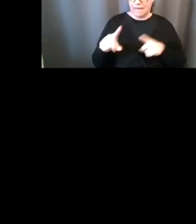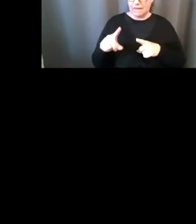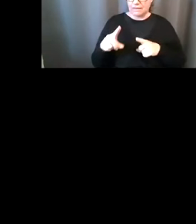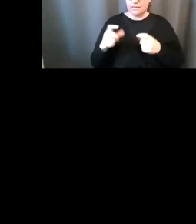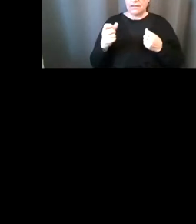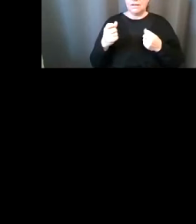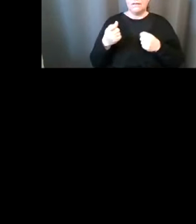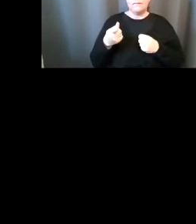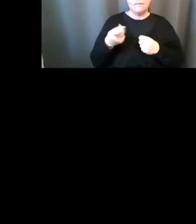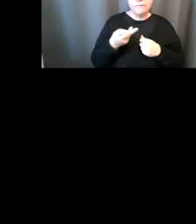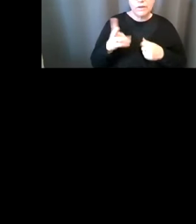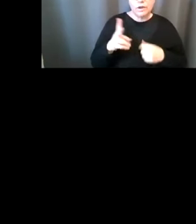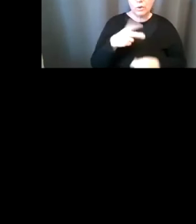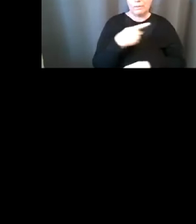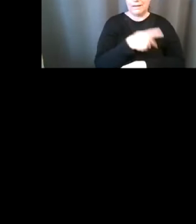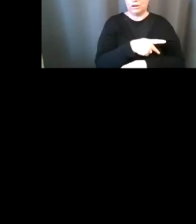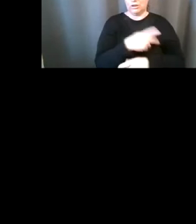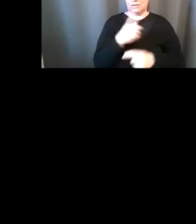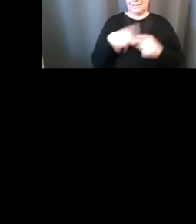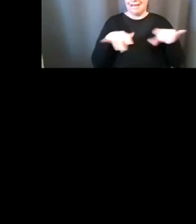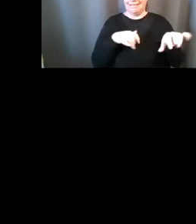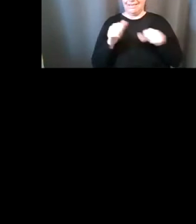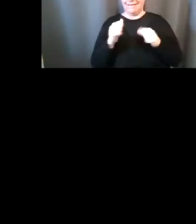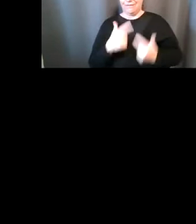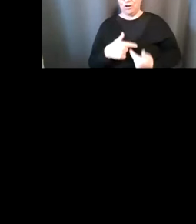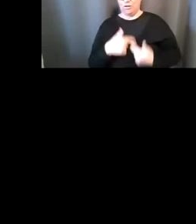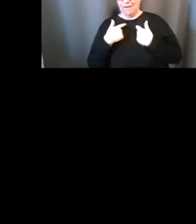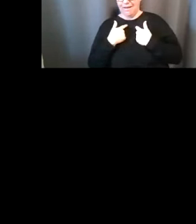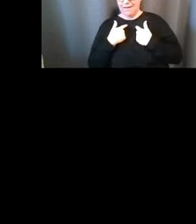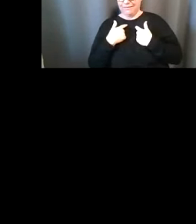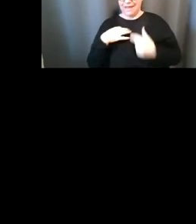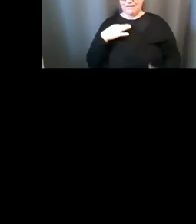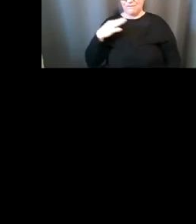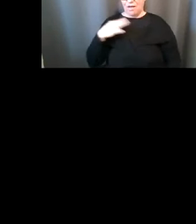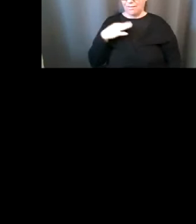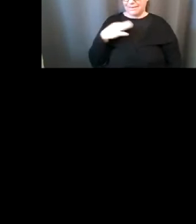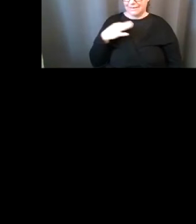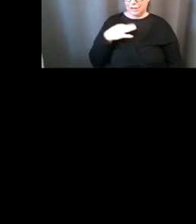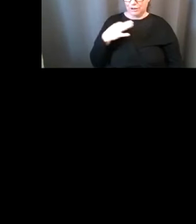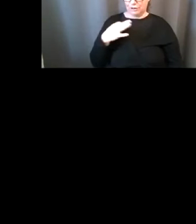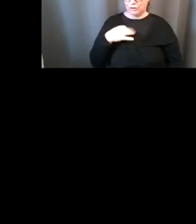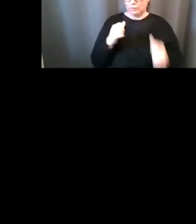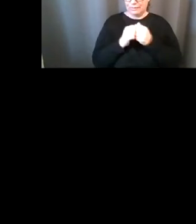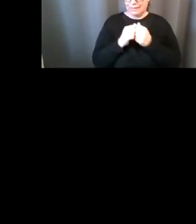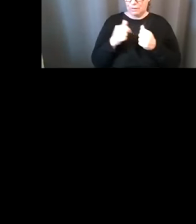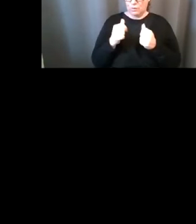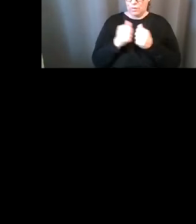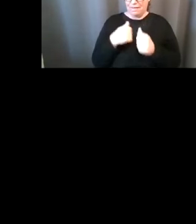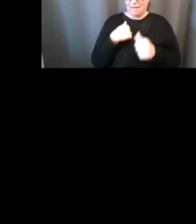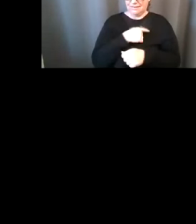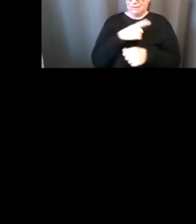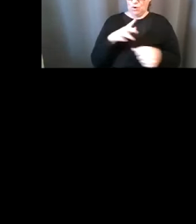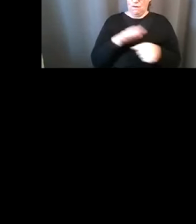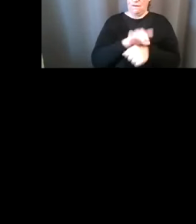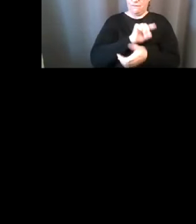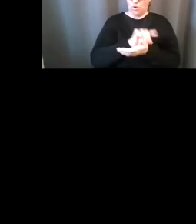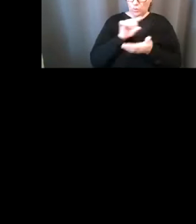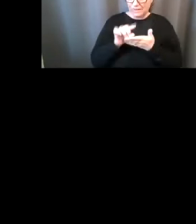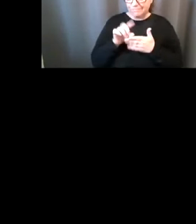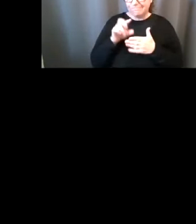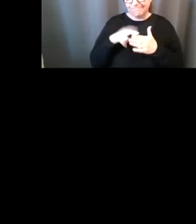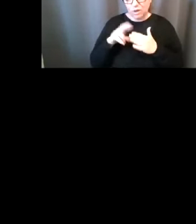Few patients are unable to step away from their lives and volunteer to be with us for a full week. And so as a result,